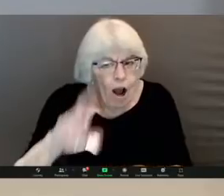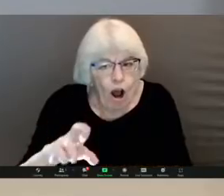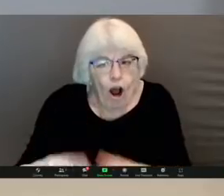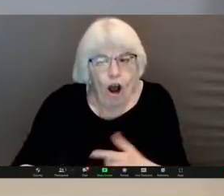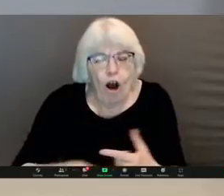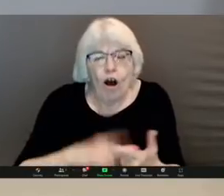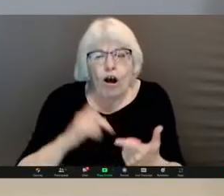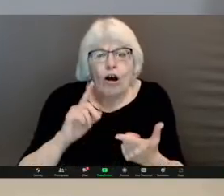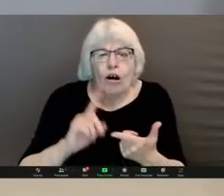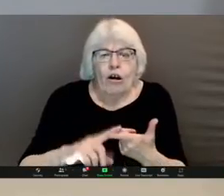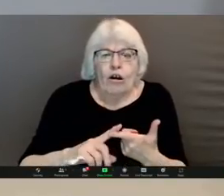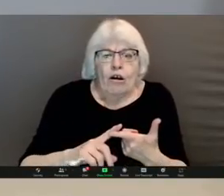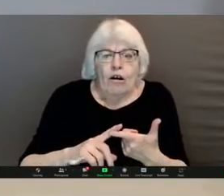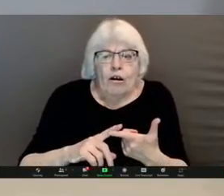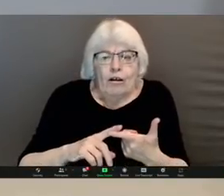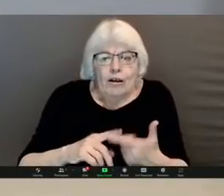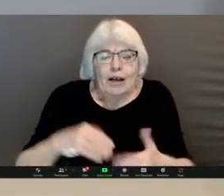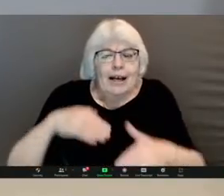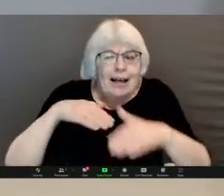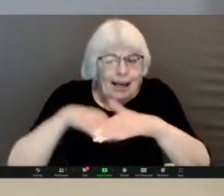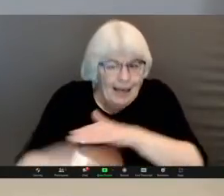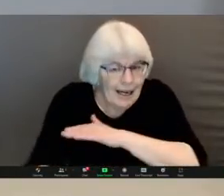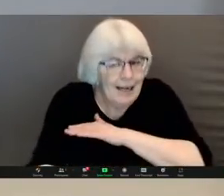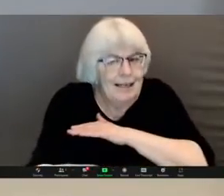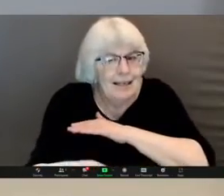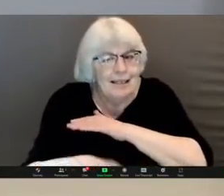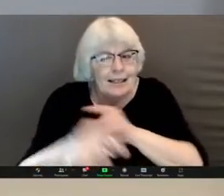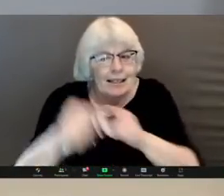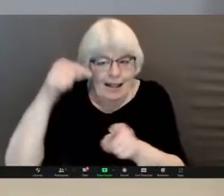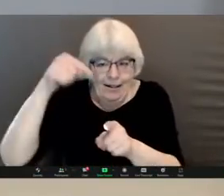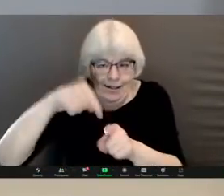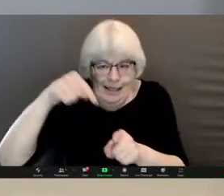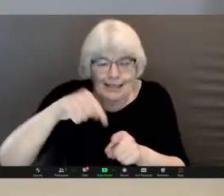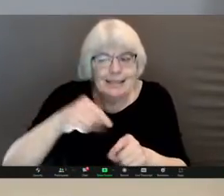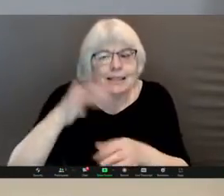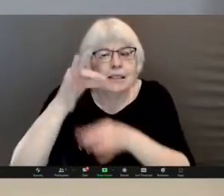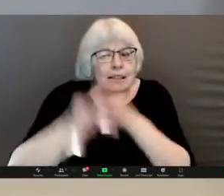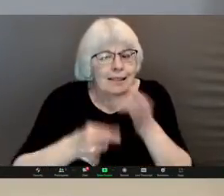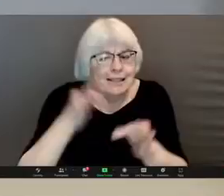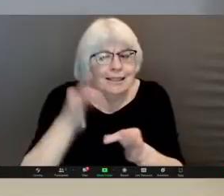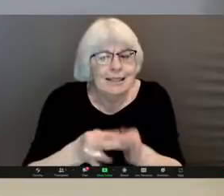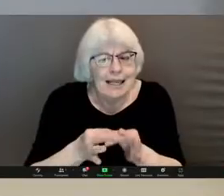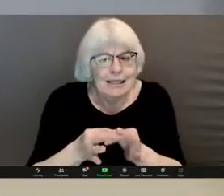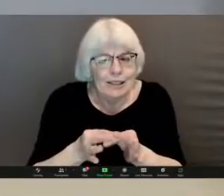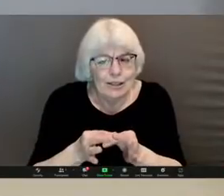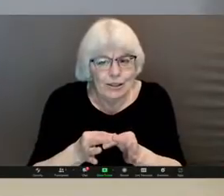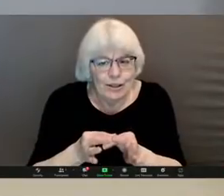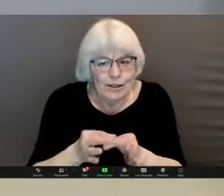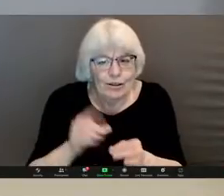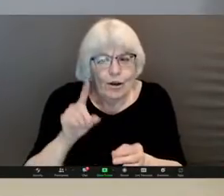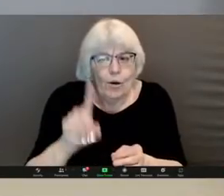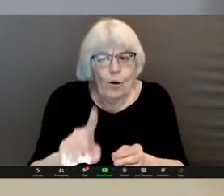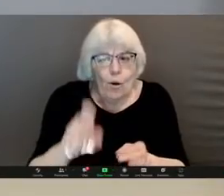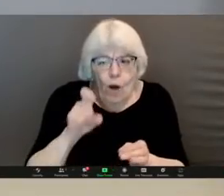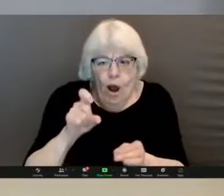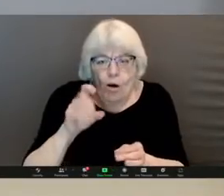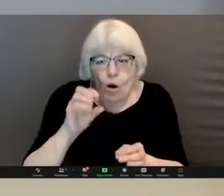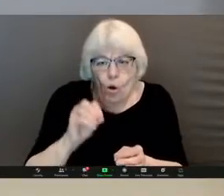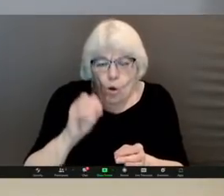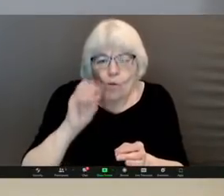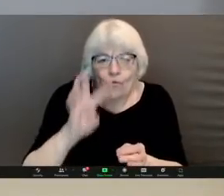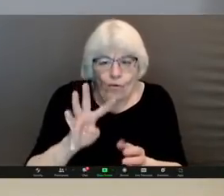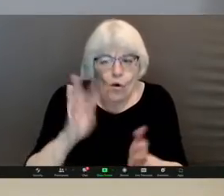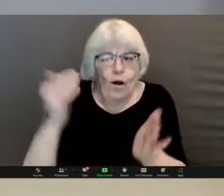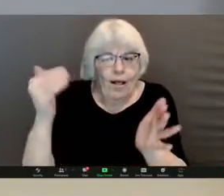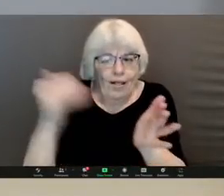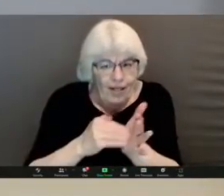testing, we've done now over, I think it's 104,000 point of entry tests since we